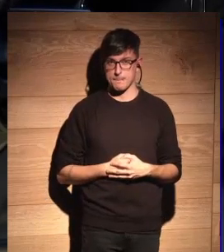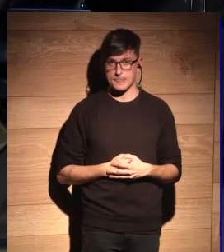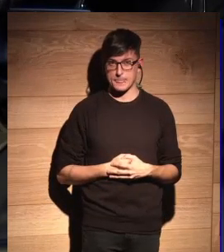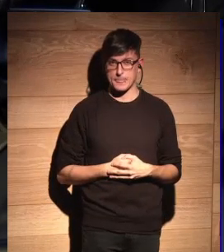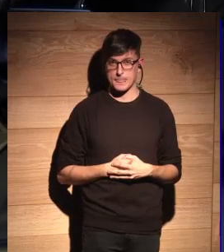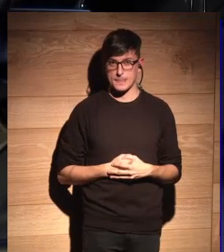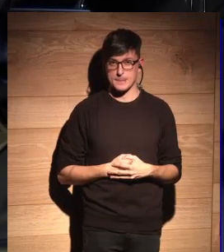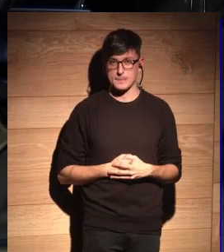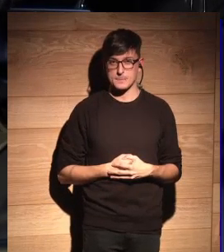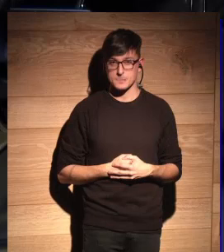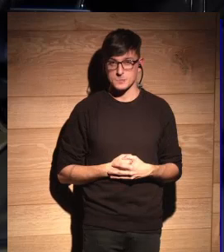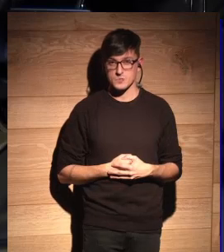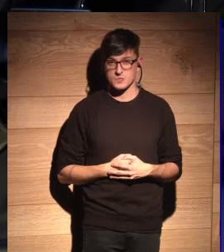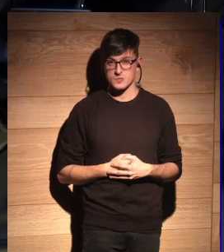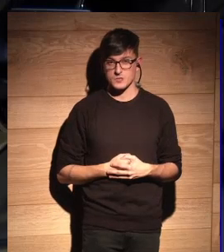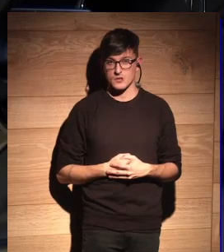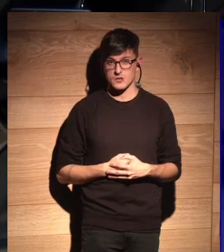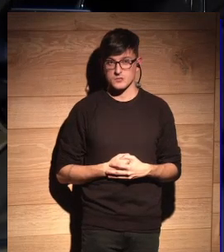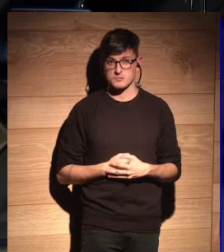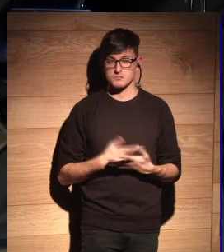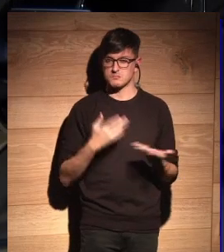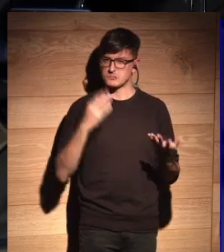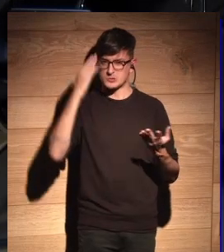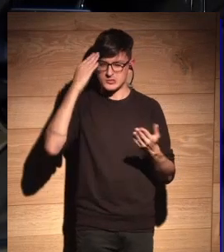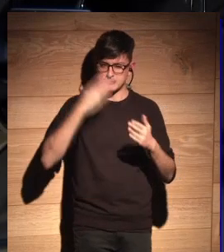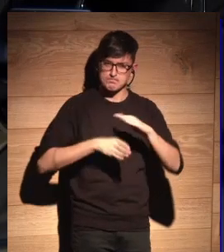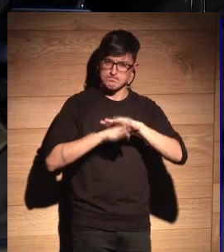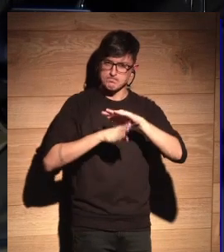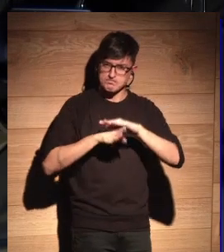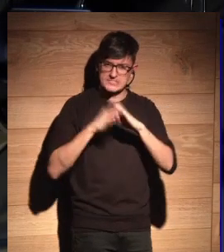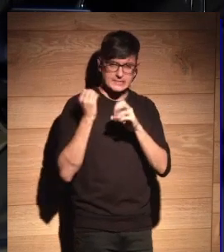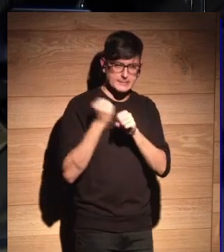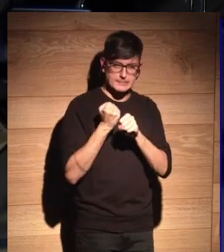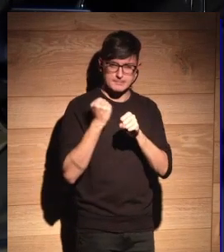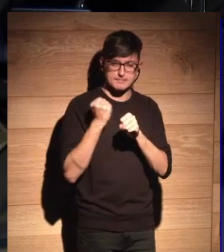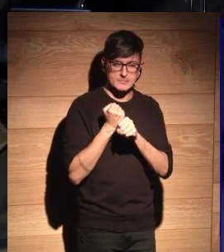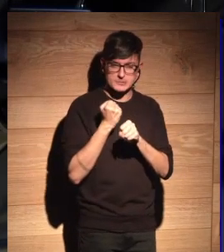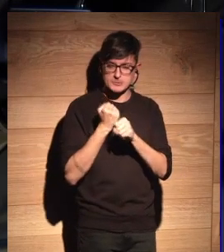working and whatnot, you start becoming, you realize I can do better.